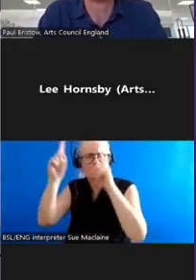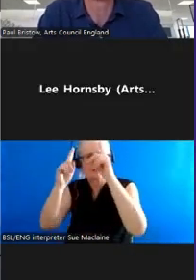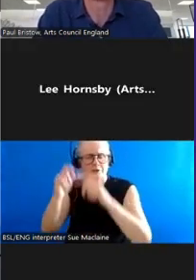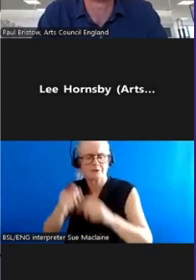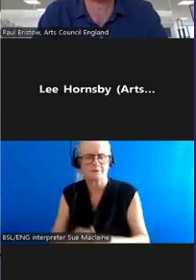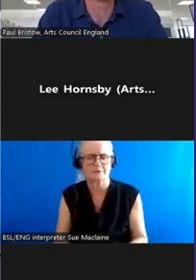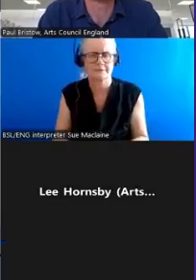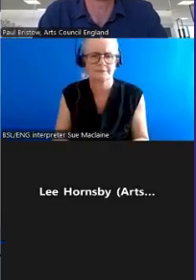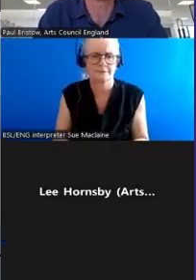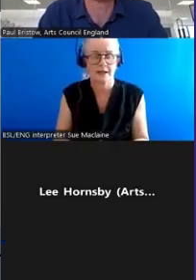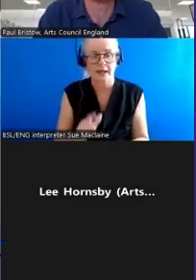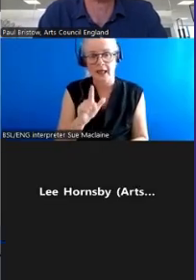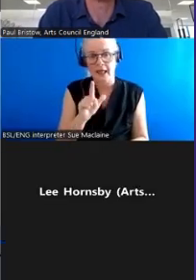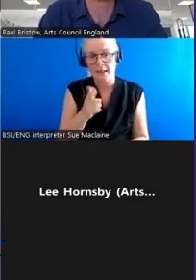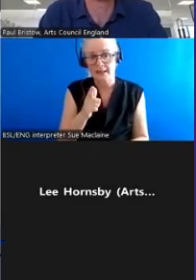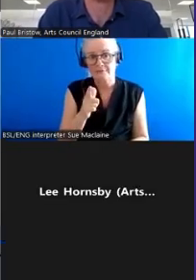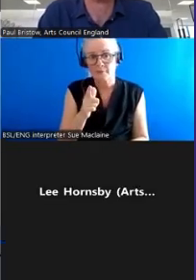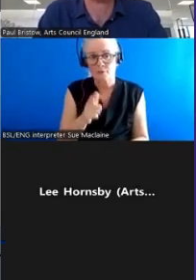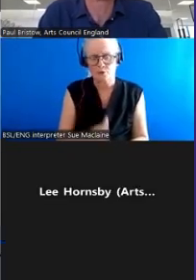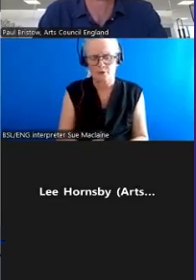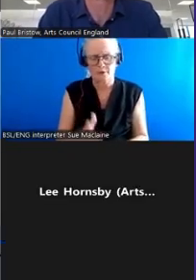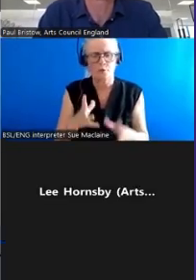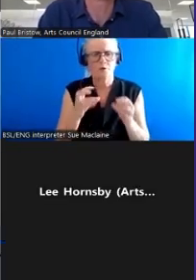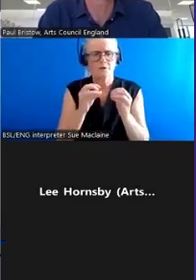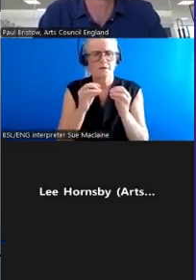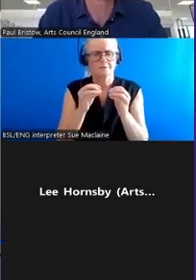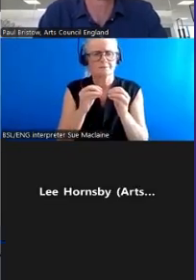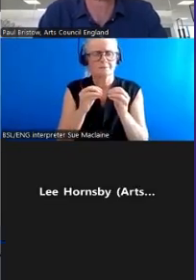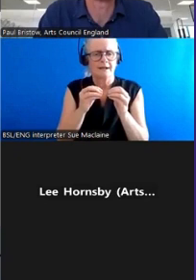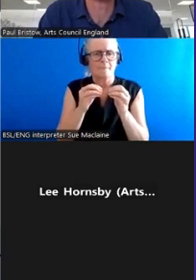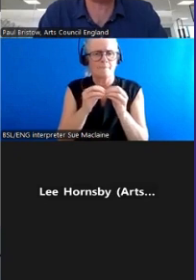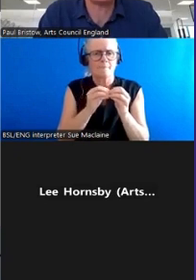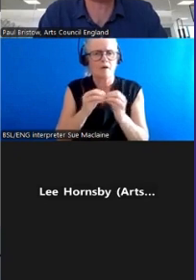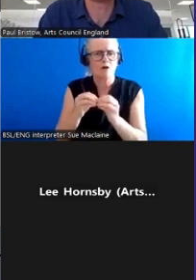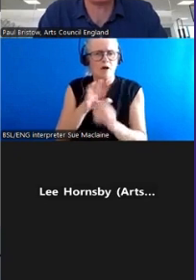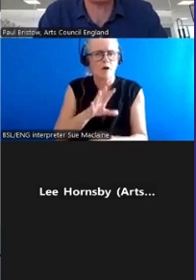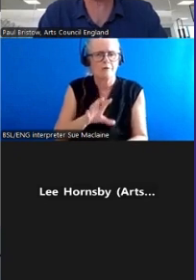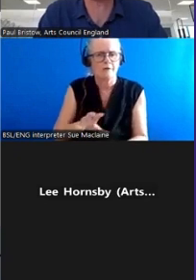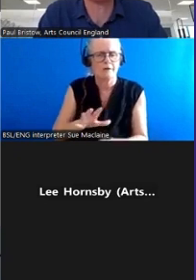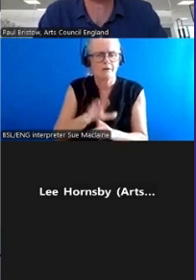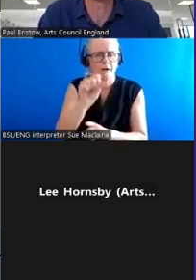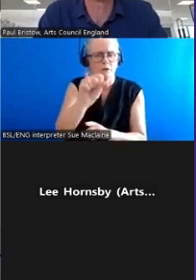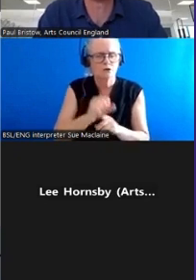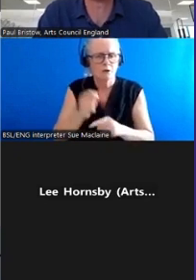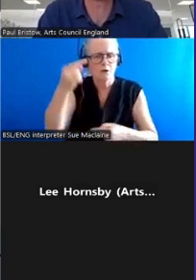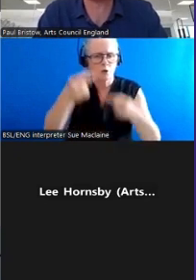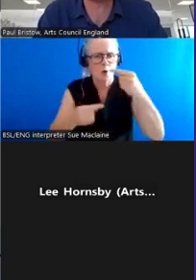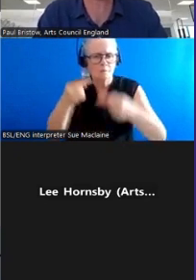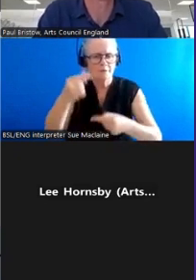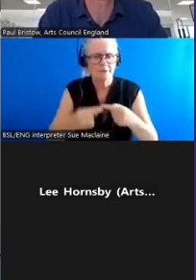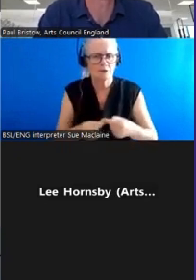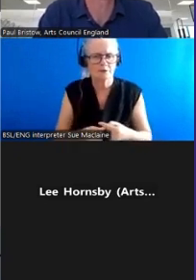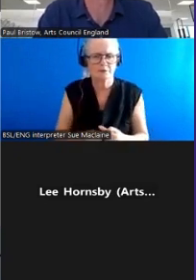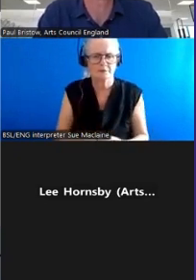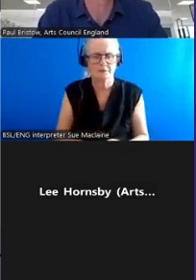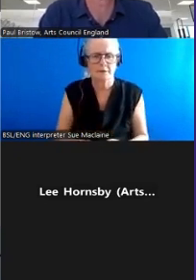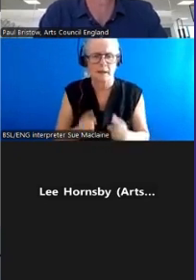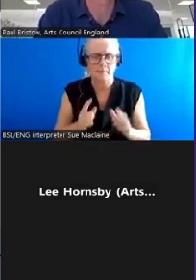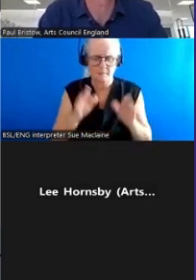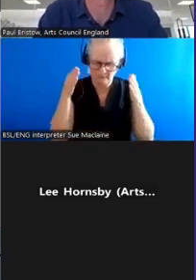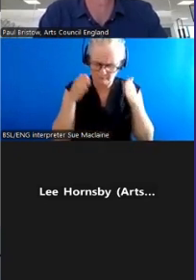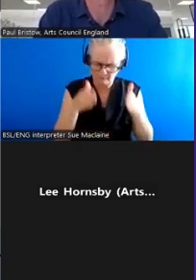Region, through the Borough of Culture competition, have been focusing attention on particular parts of the city region. So I think the